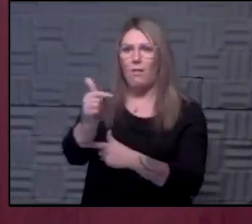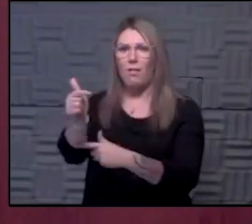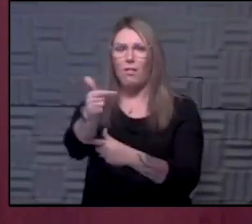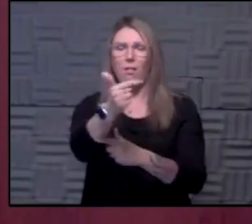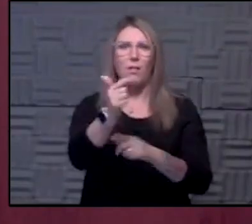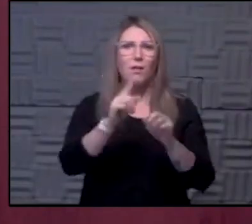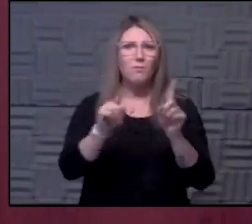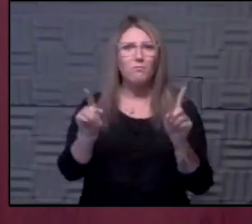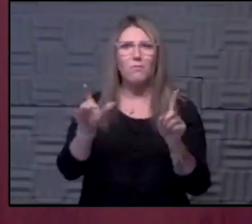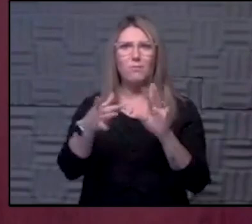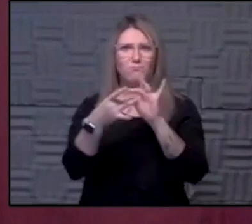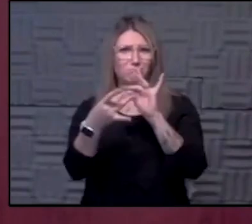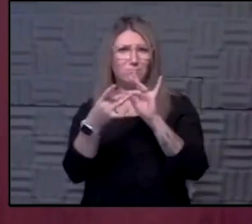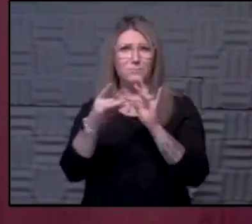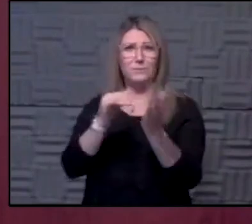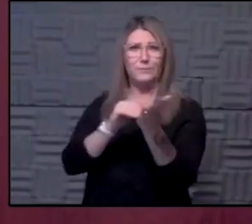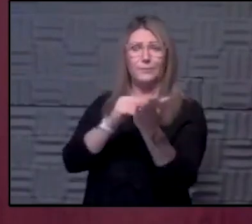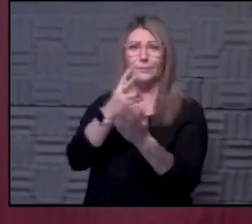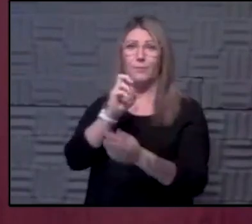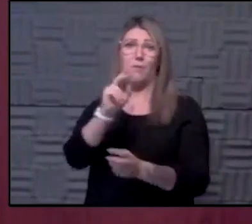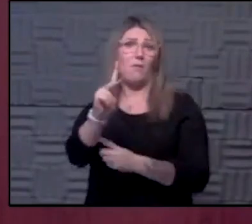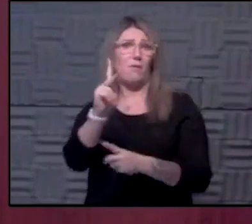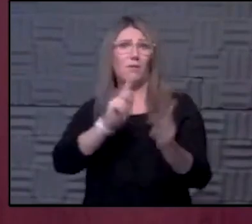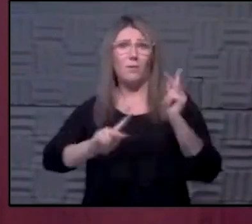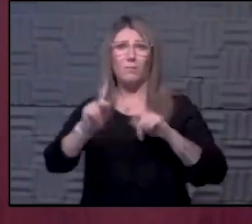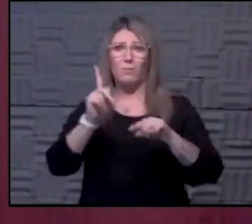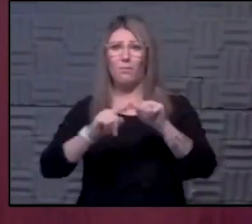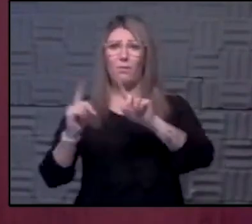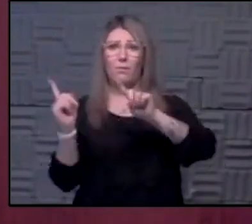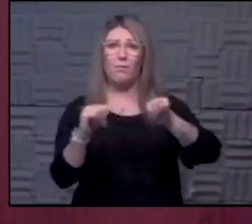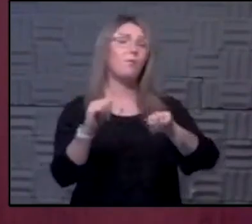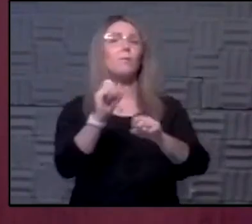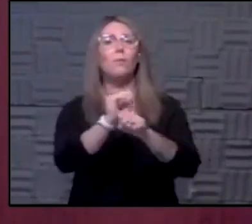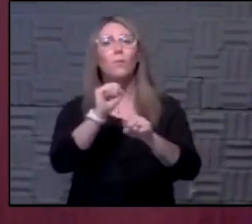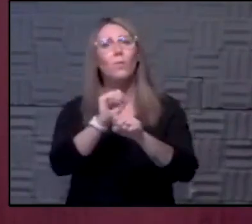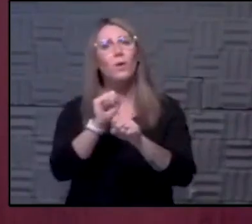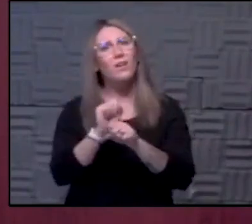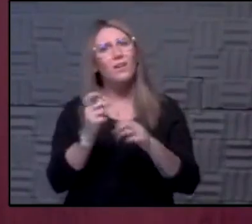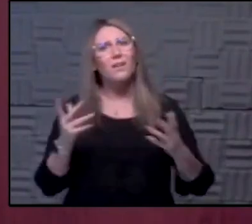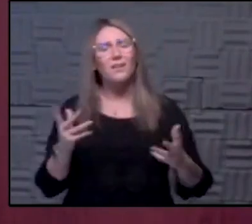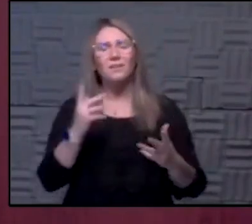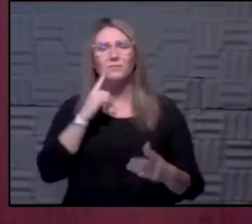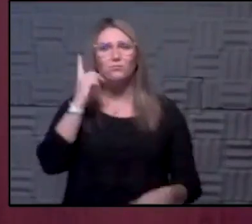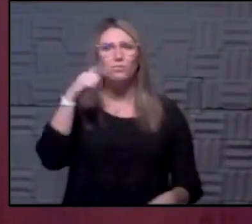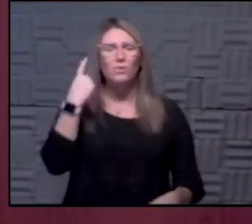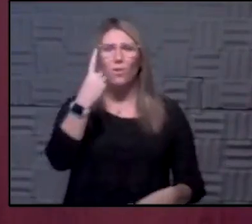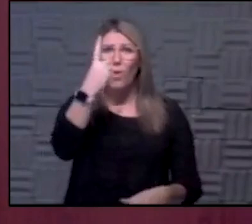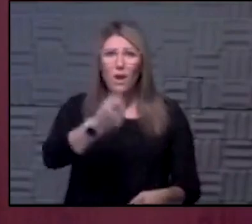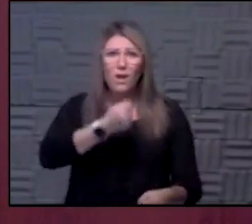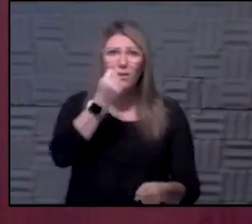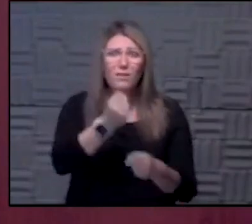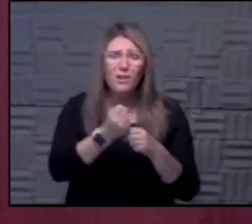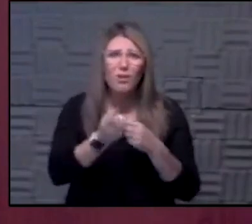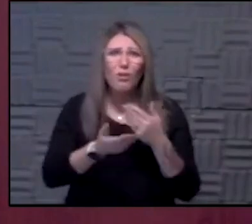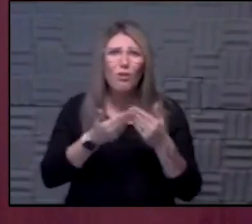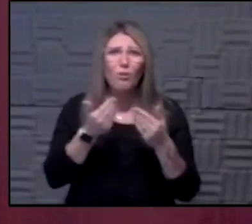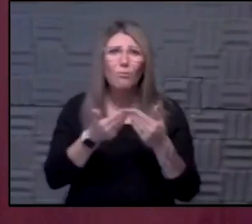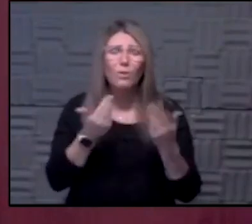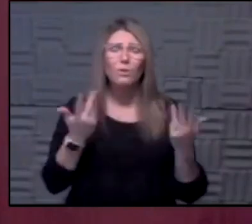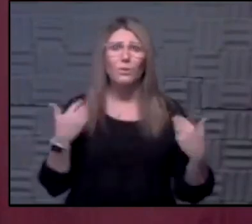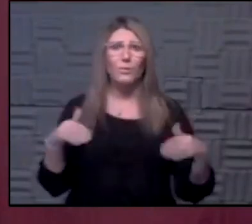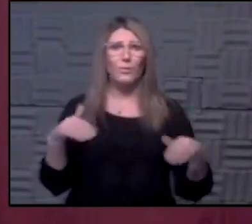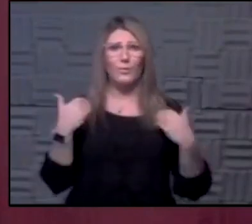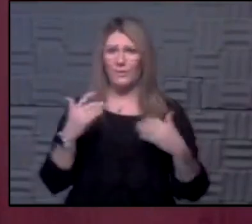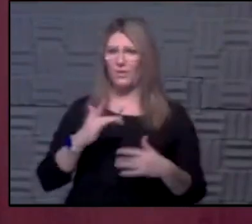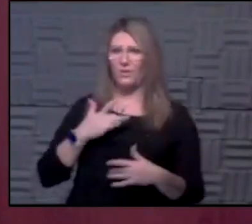go back to work yet. So it's just, it's crazy to think that it's been a year. It almost. has. And it doesn't